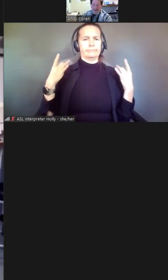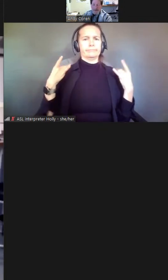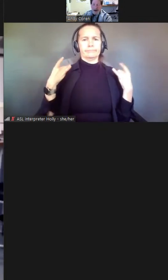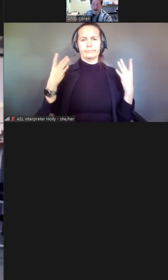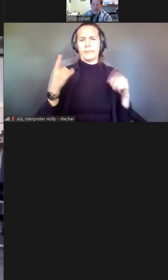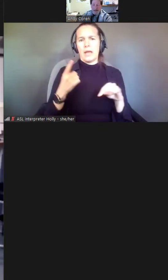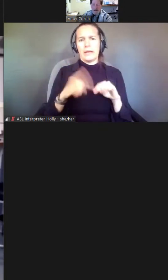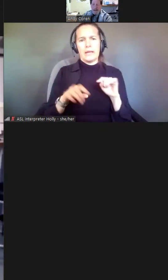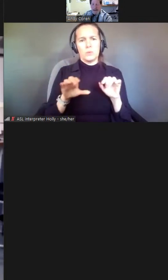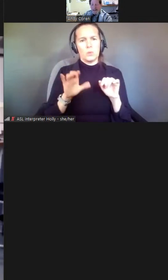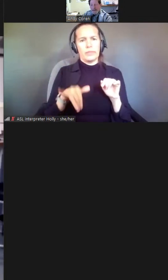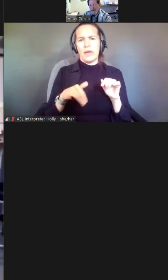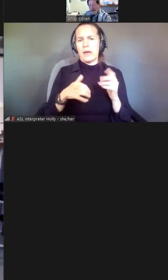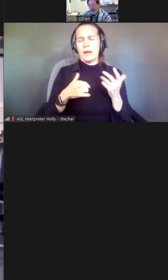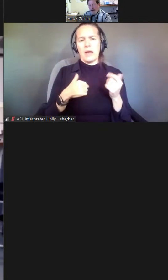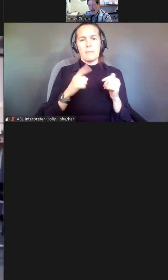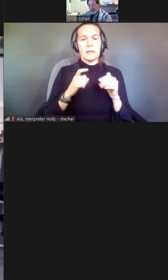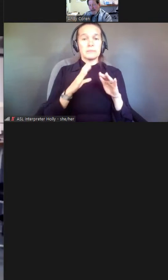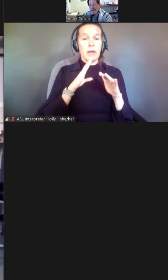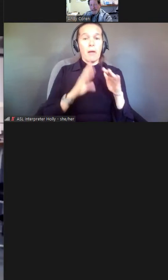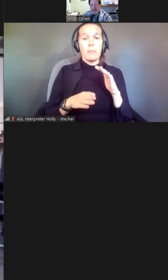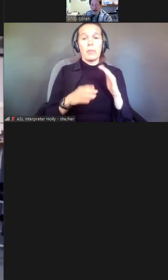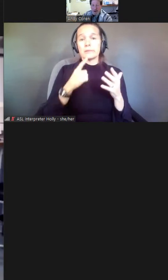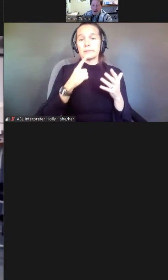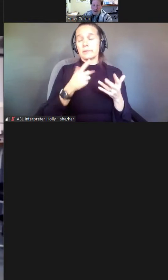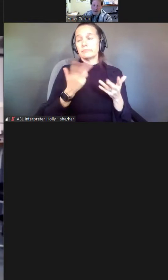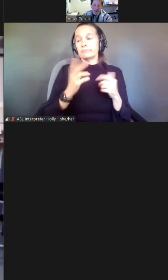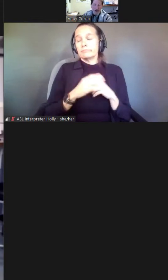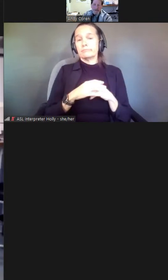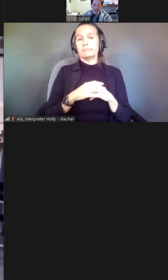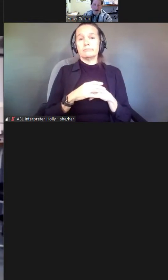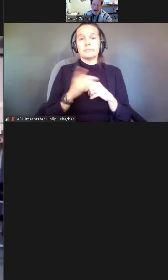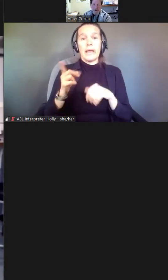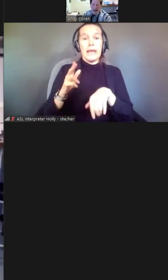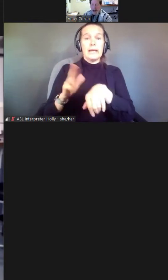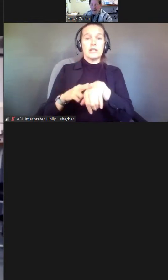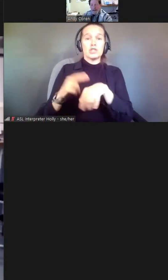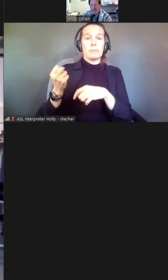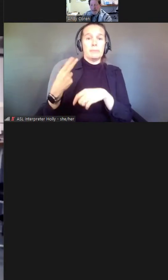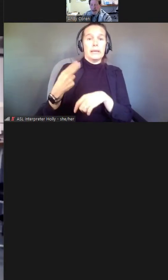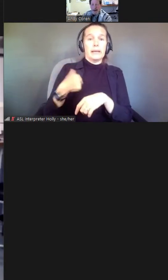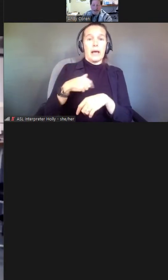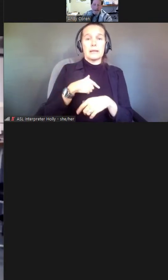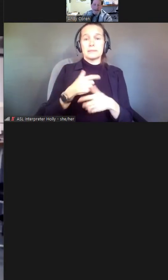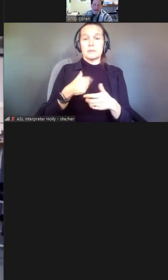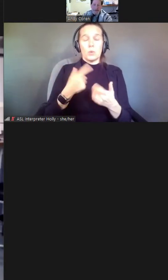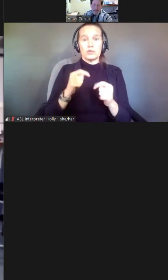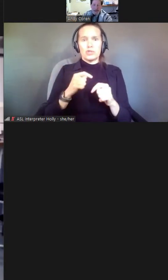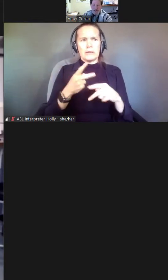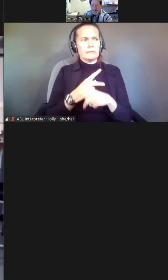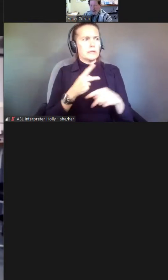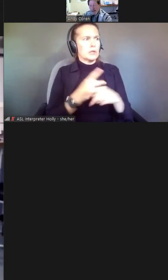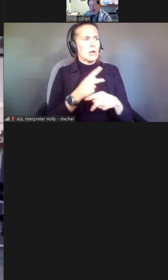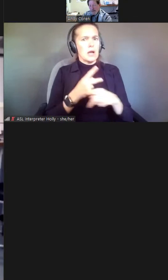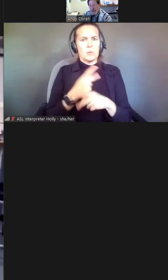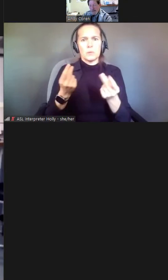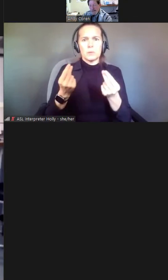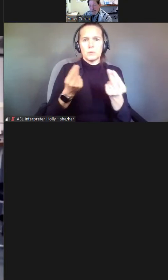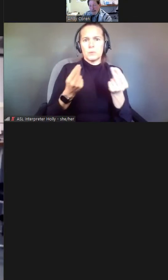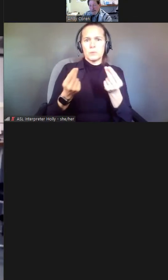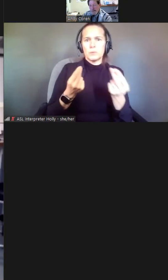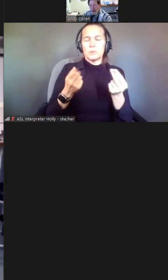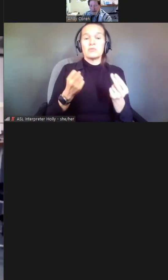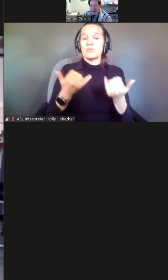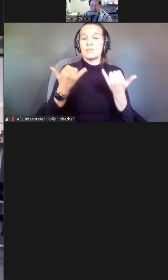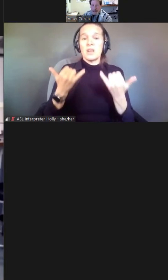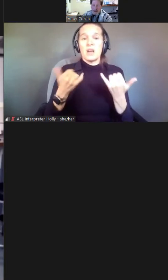You just have to be humble and say, nature has us outwitted and we're trying to figure our way out of this box. And so in the meantime, we want to keep